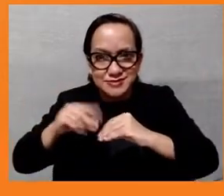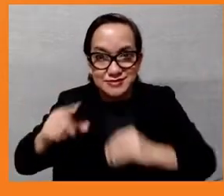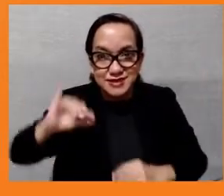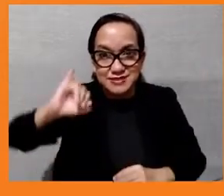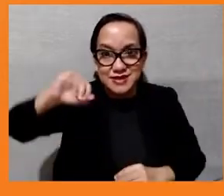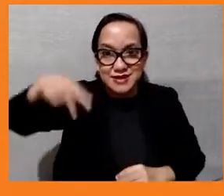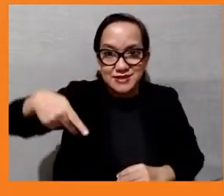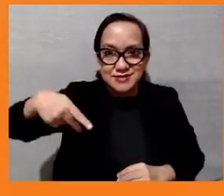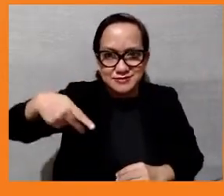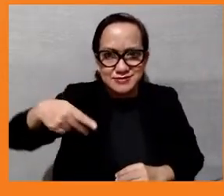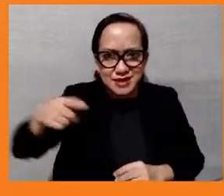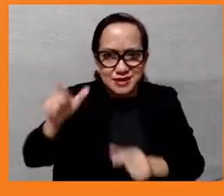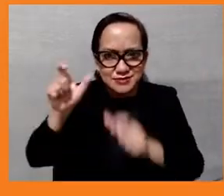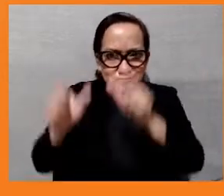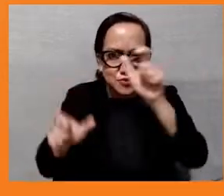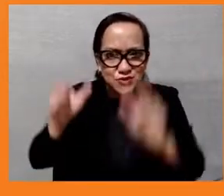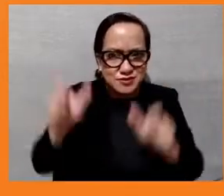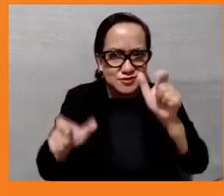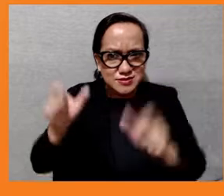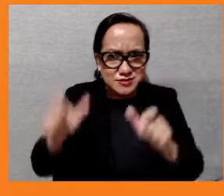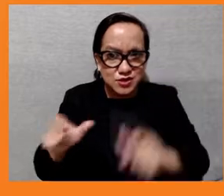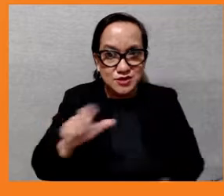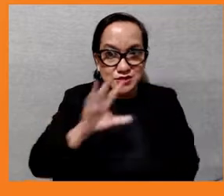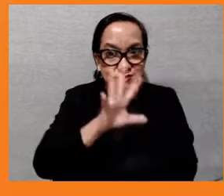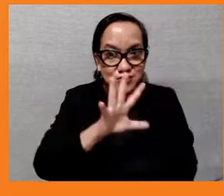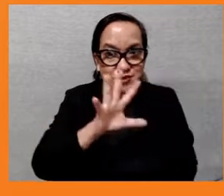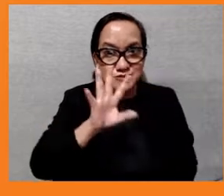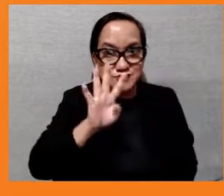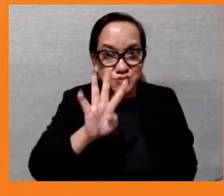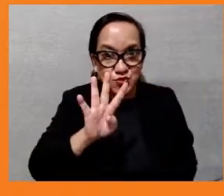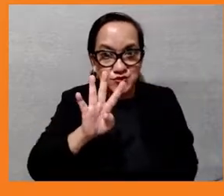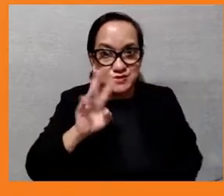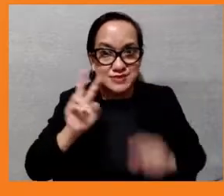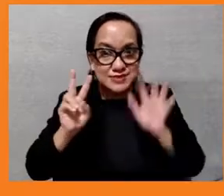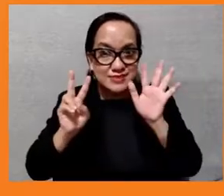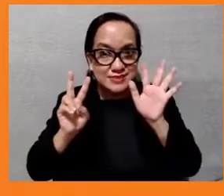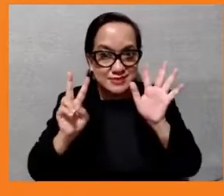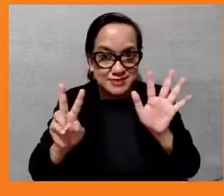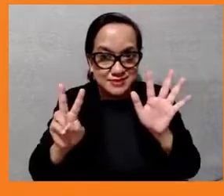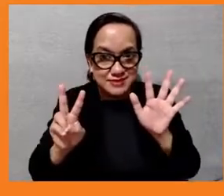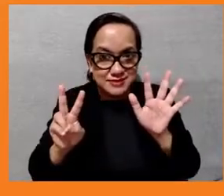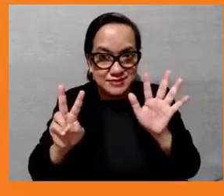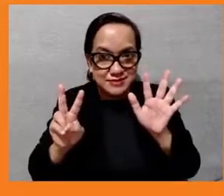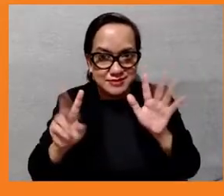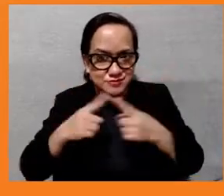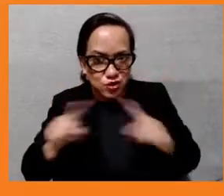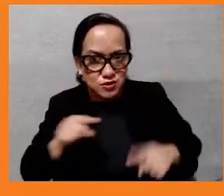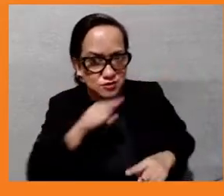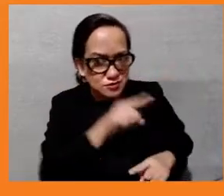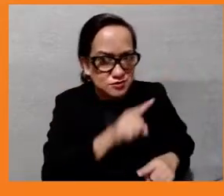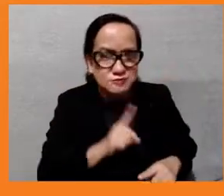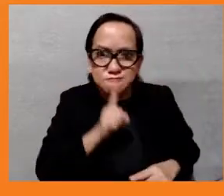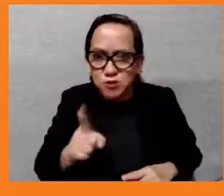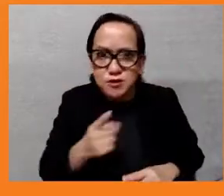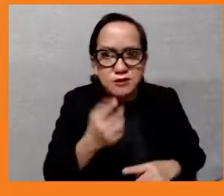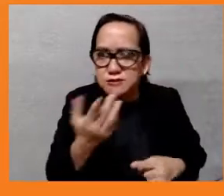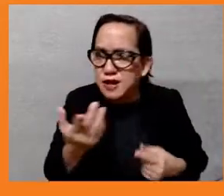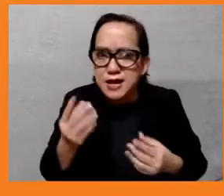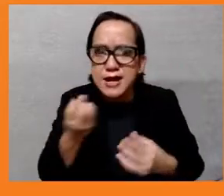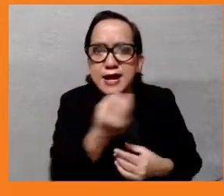they can be useful in crafting the new guidelines. And also with the, in 2015, we have